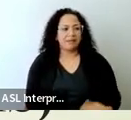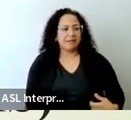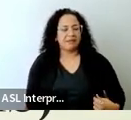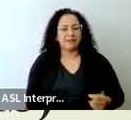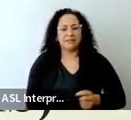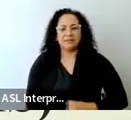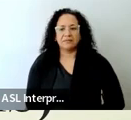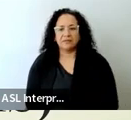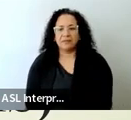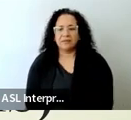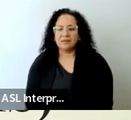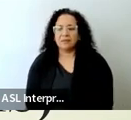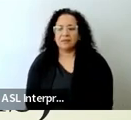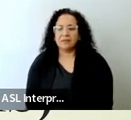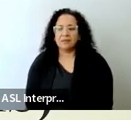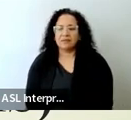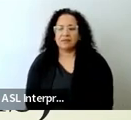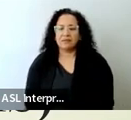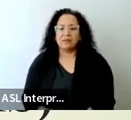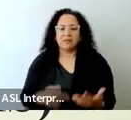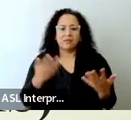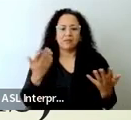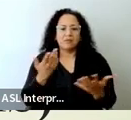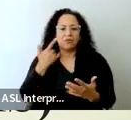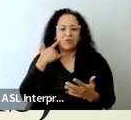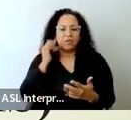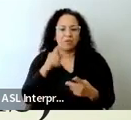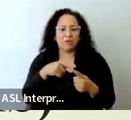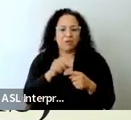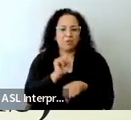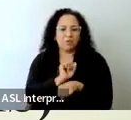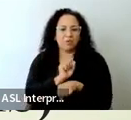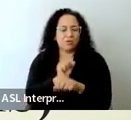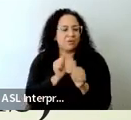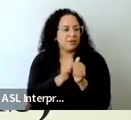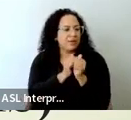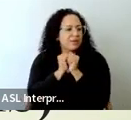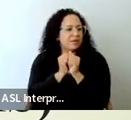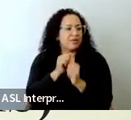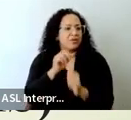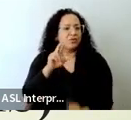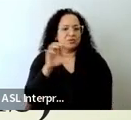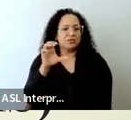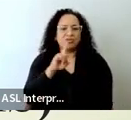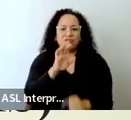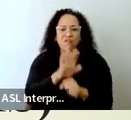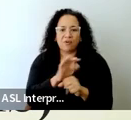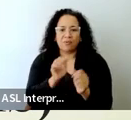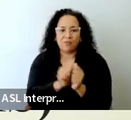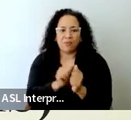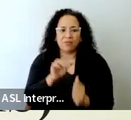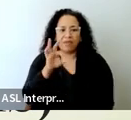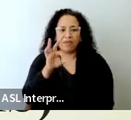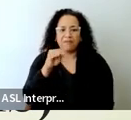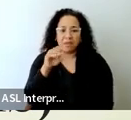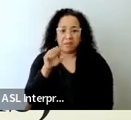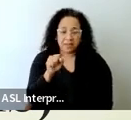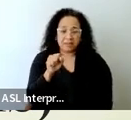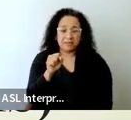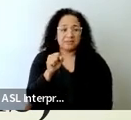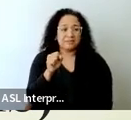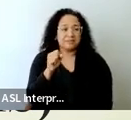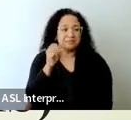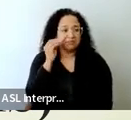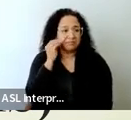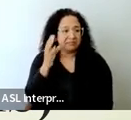Okay, so what this looks like when we're working together is that the regional center confirms with the FMS participant's live date. So